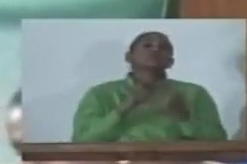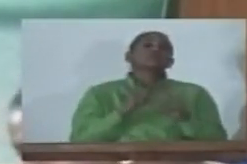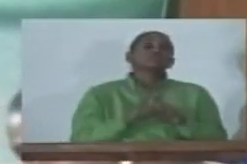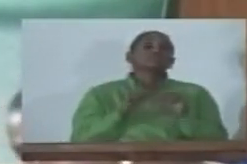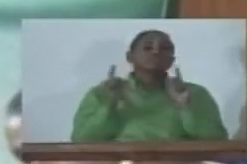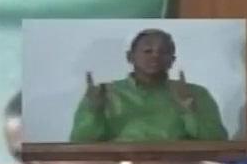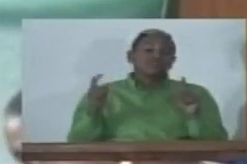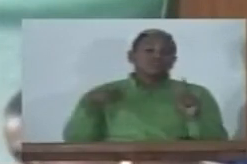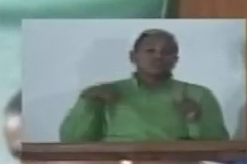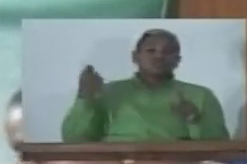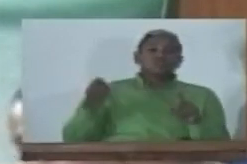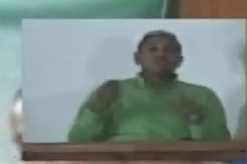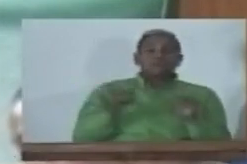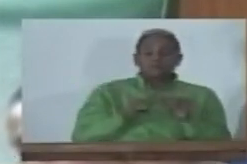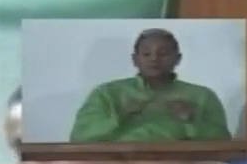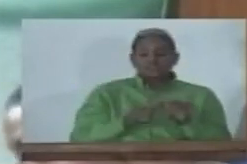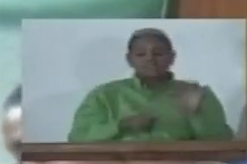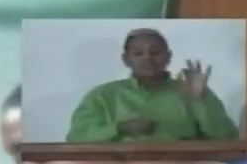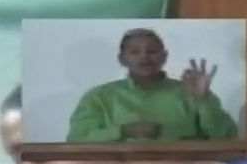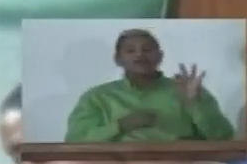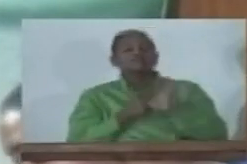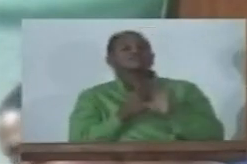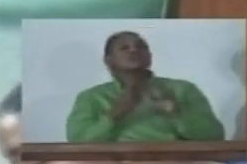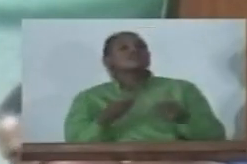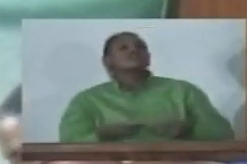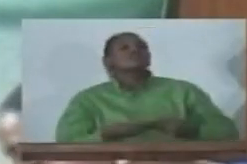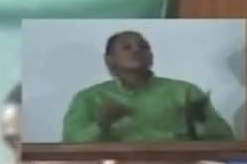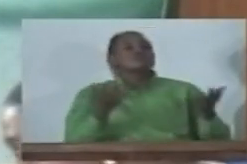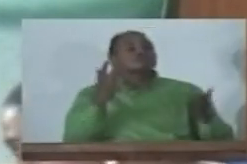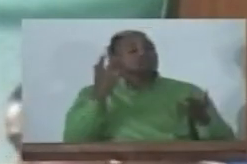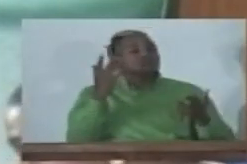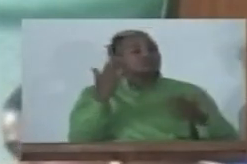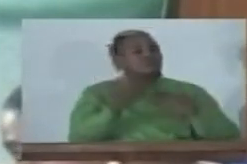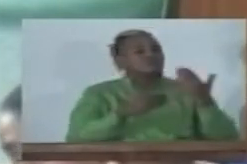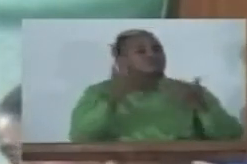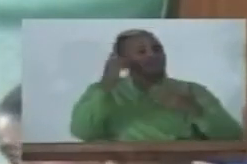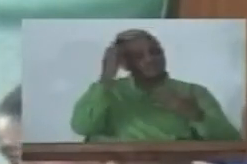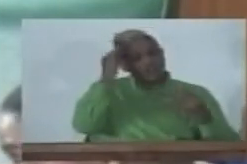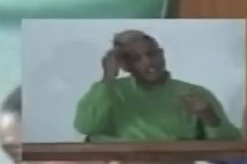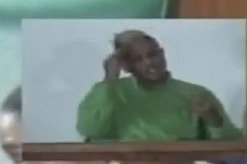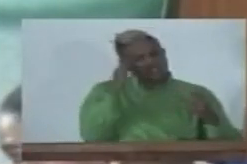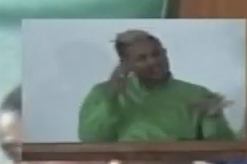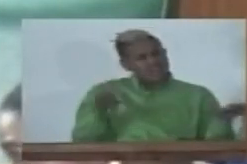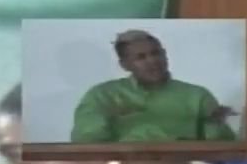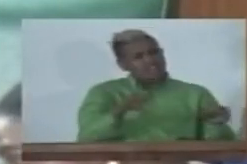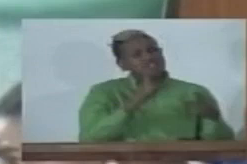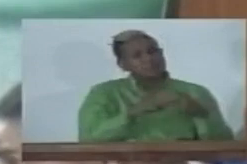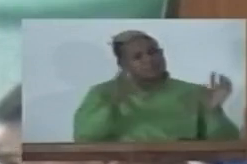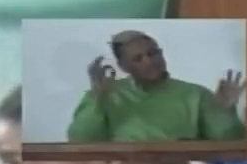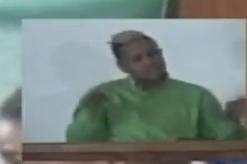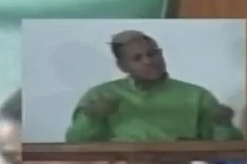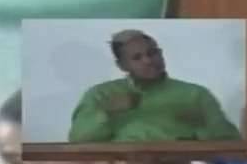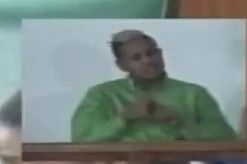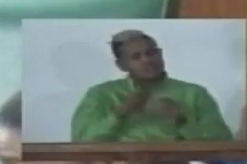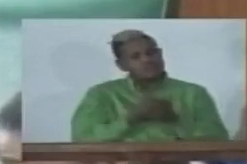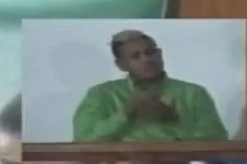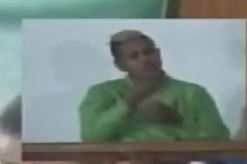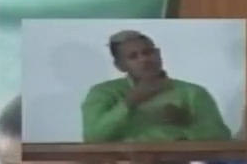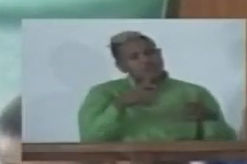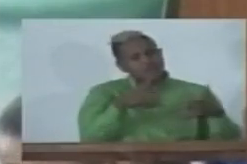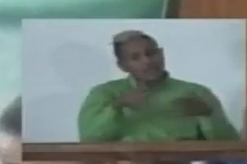treatment measures. F. The procedure for the reconsideration of the actions and decisions of procuring